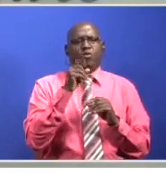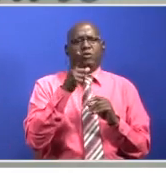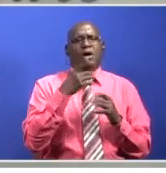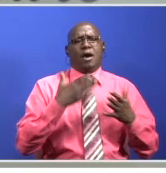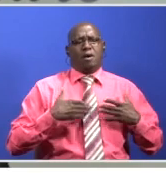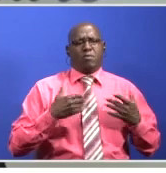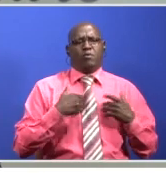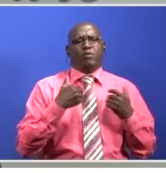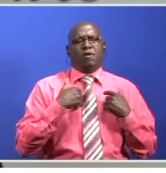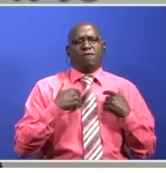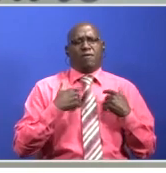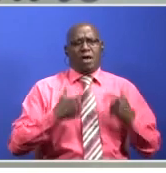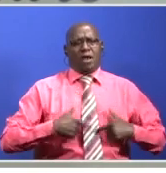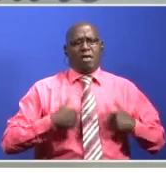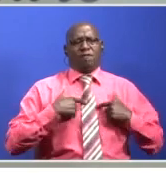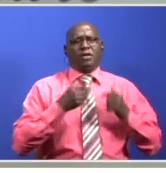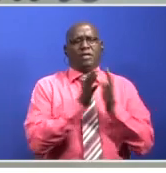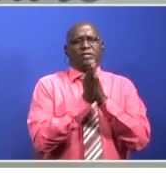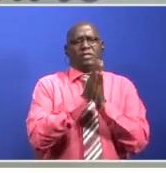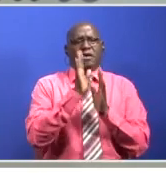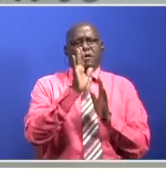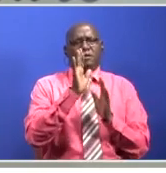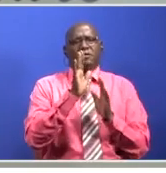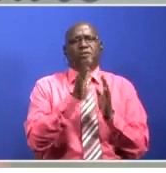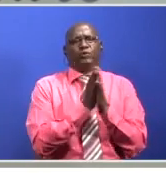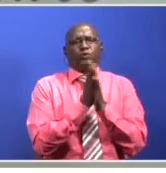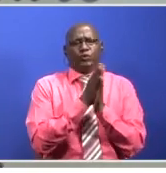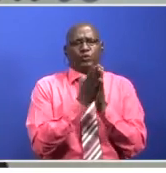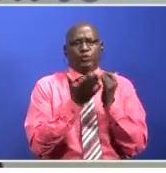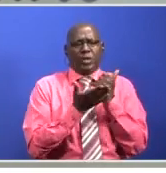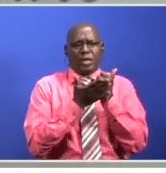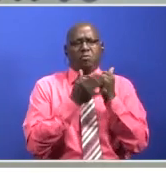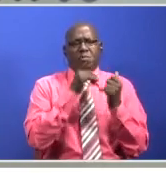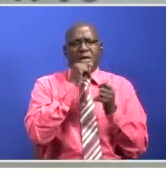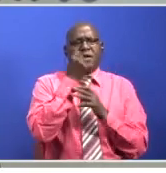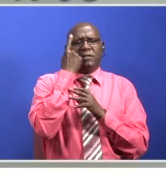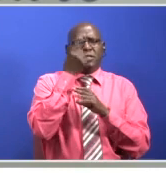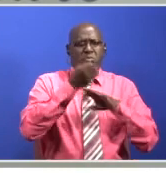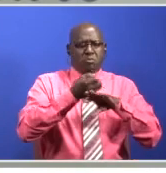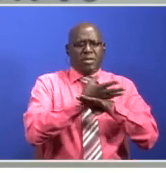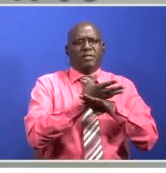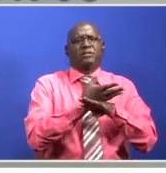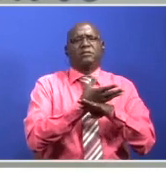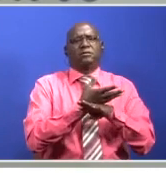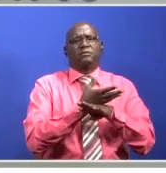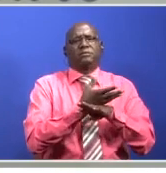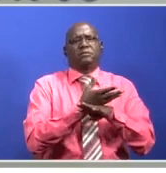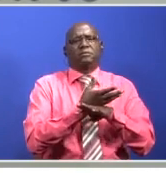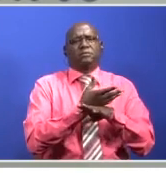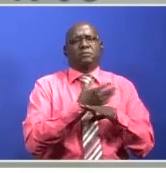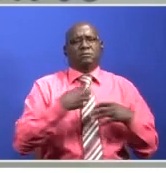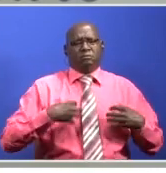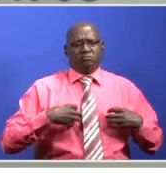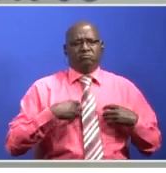survived and shares his story, rallying men to understand that breast cancer does not only affect women, but men